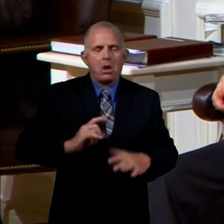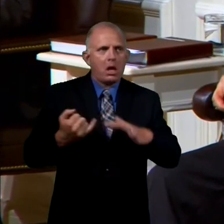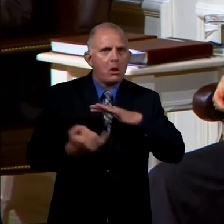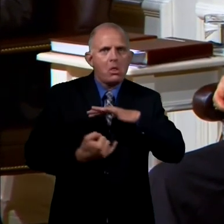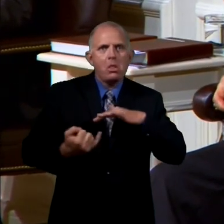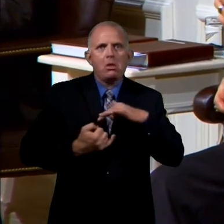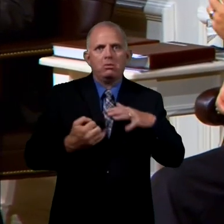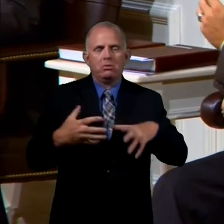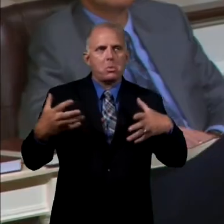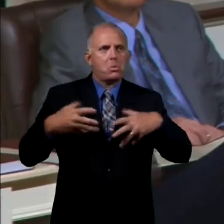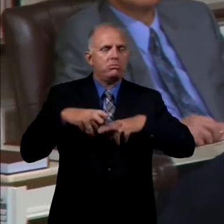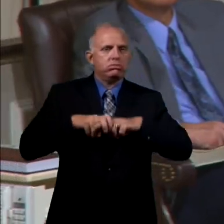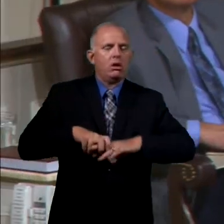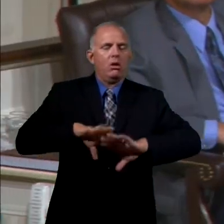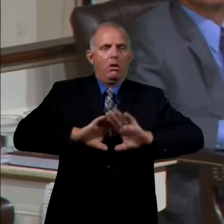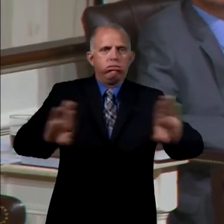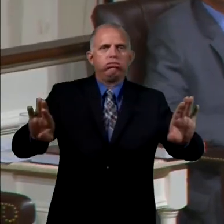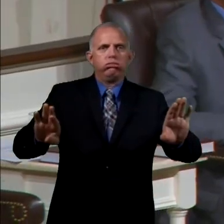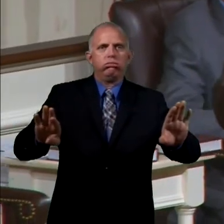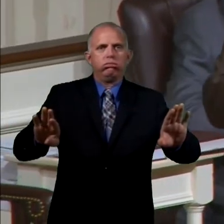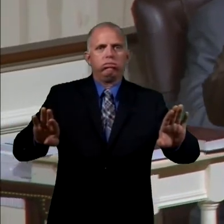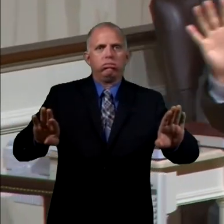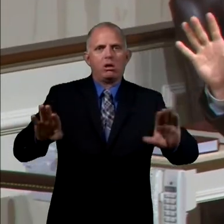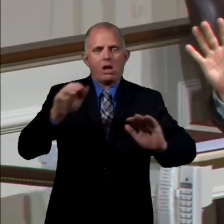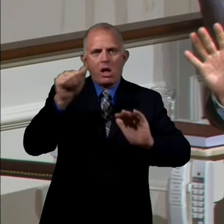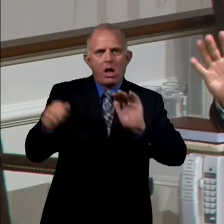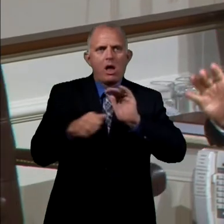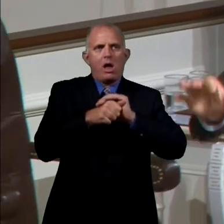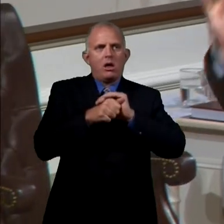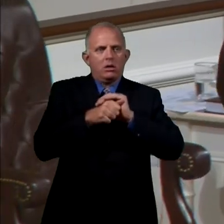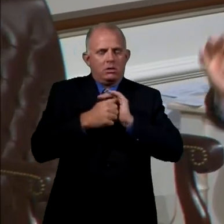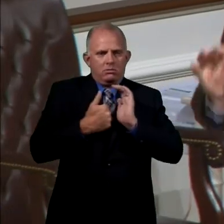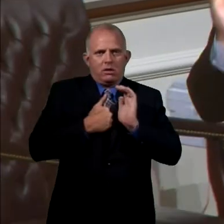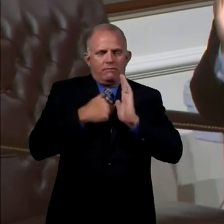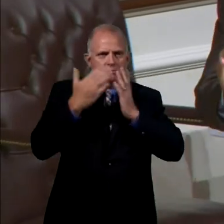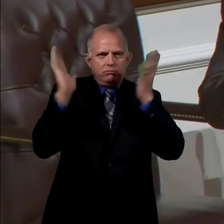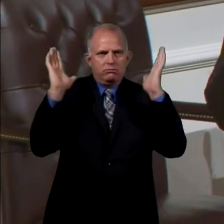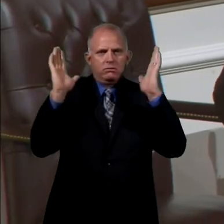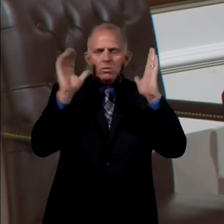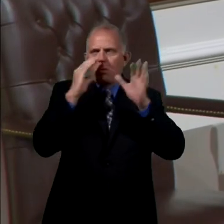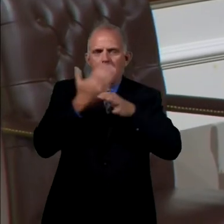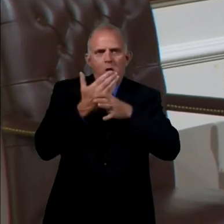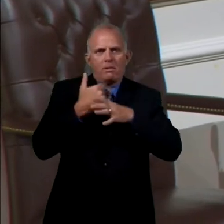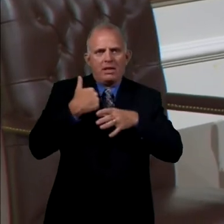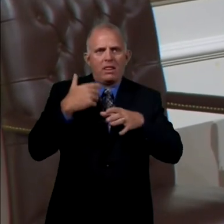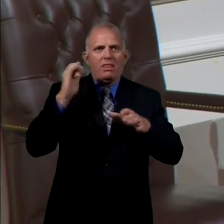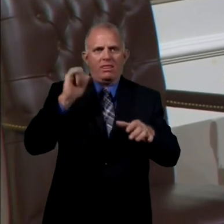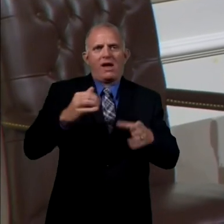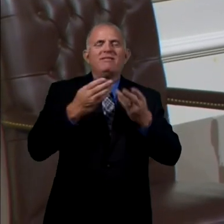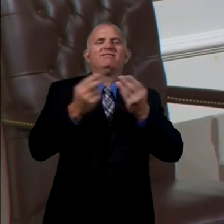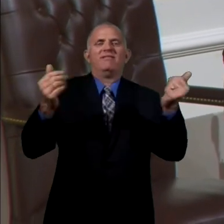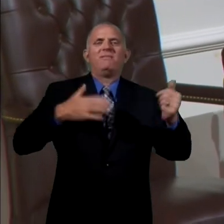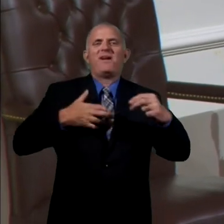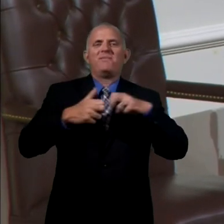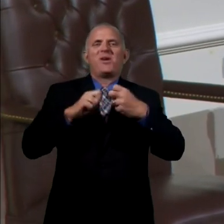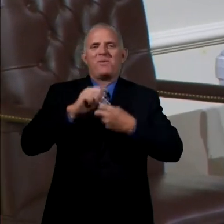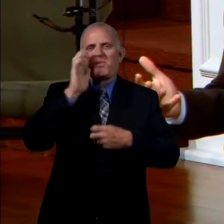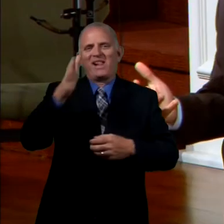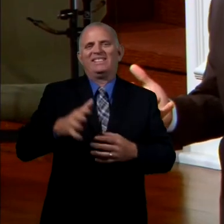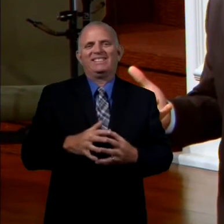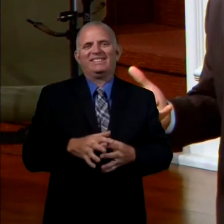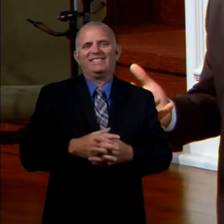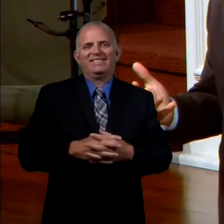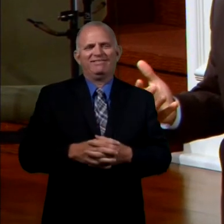saying, I'm going to put myself in a little cocoon and I'm not going to have anybody bother me. That will solve my problems. Is that where you're